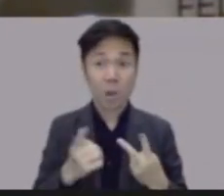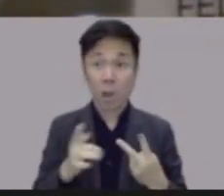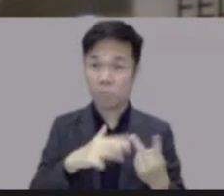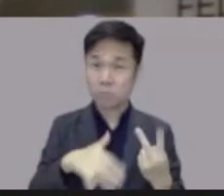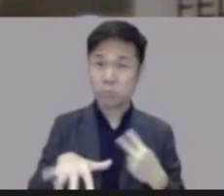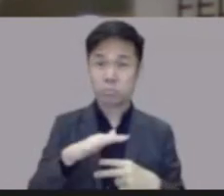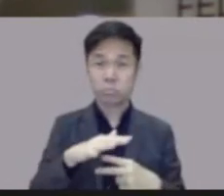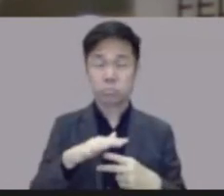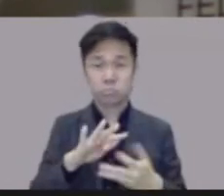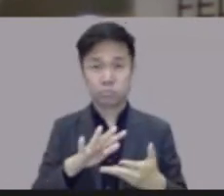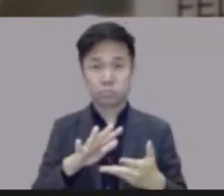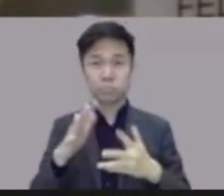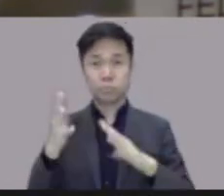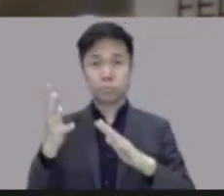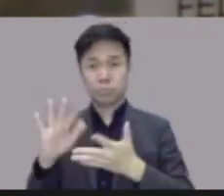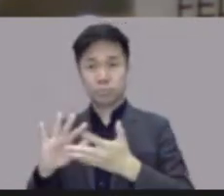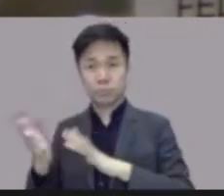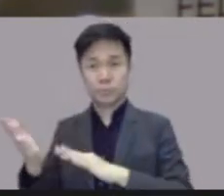uh